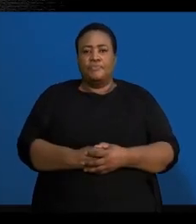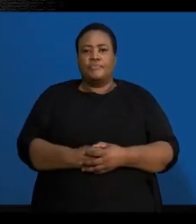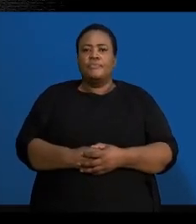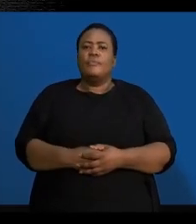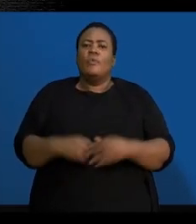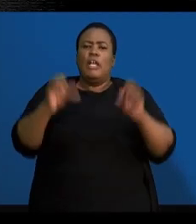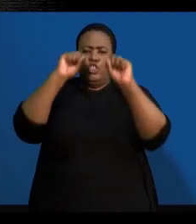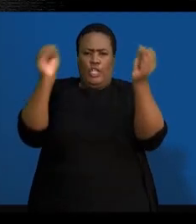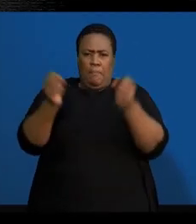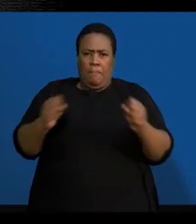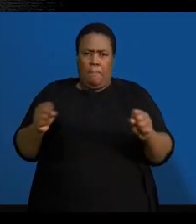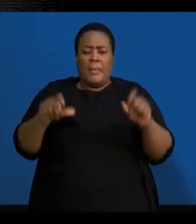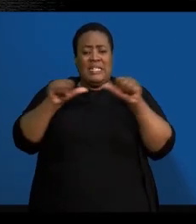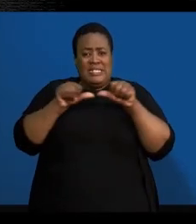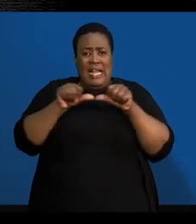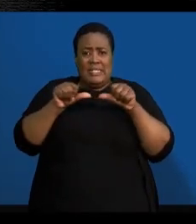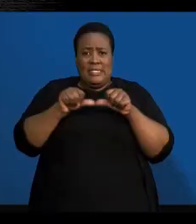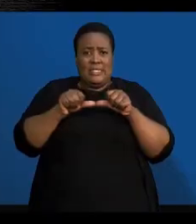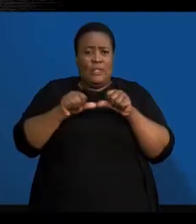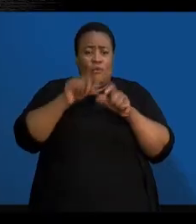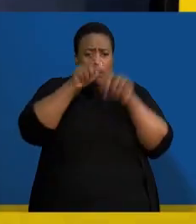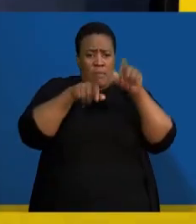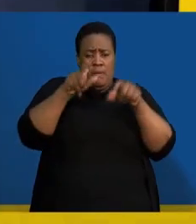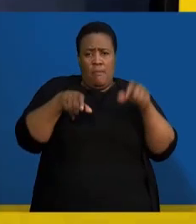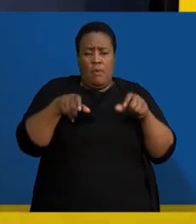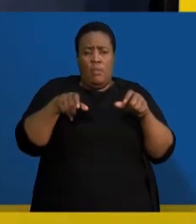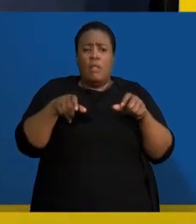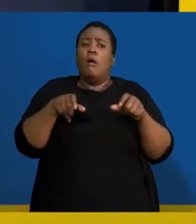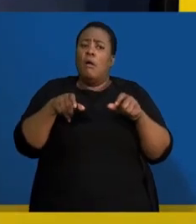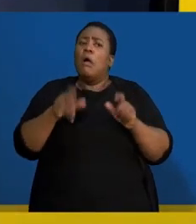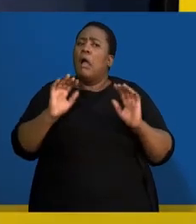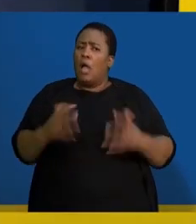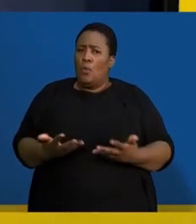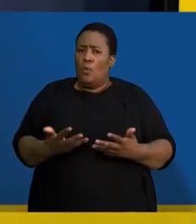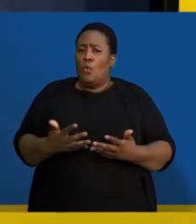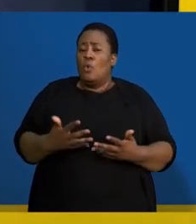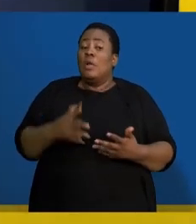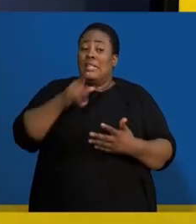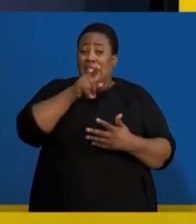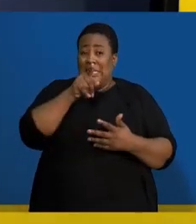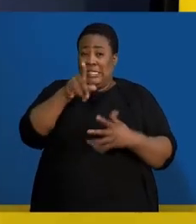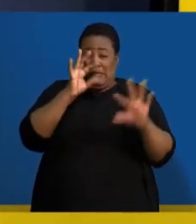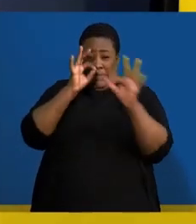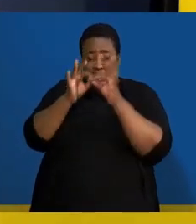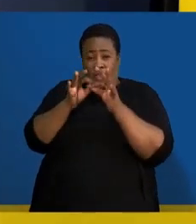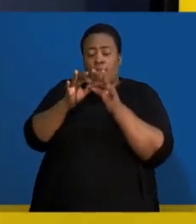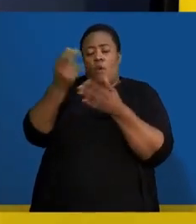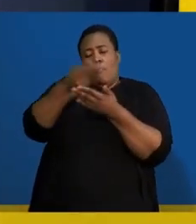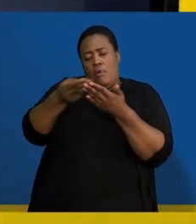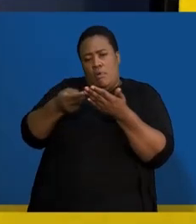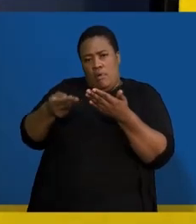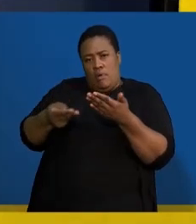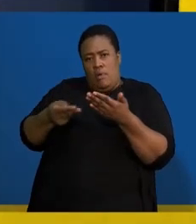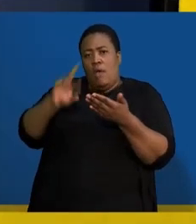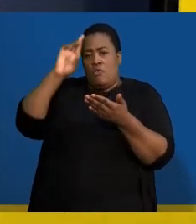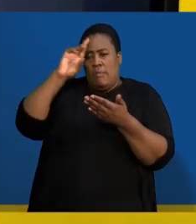characters. So this applies more specifically to cartoons. Because again, remember I told you that a cartoon is drawn by a